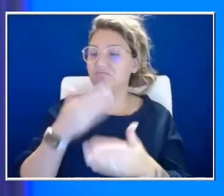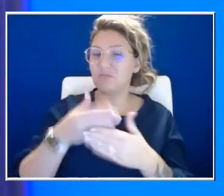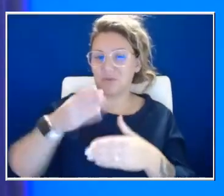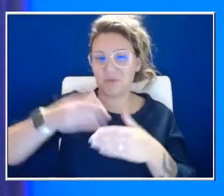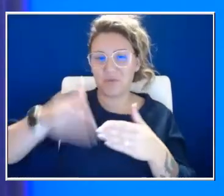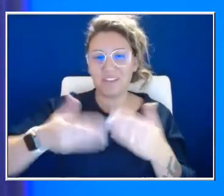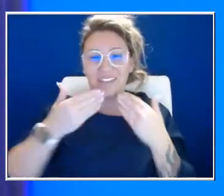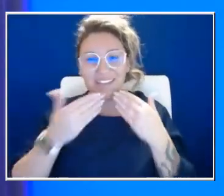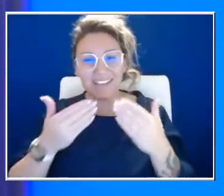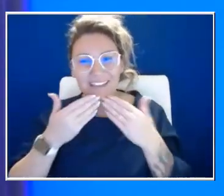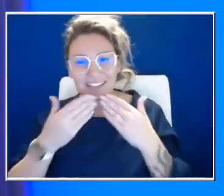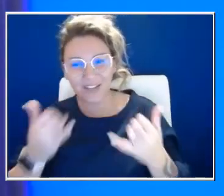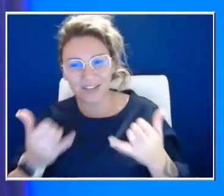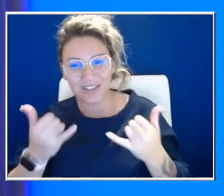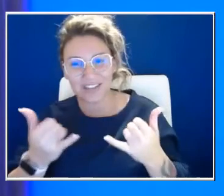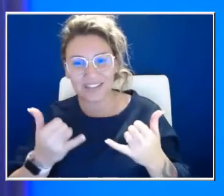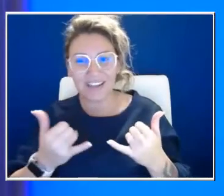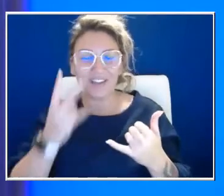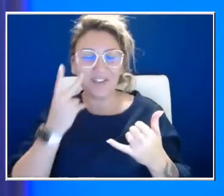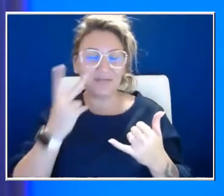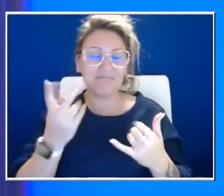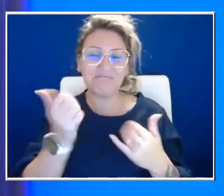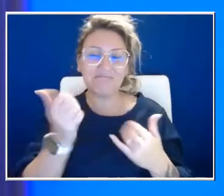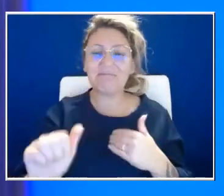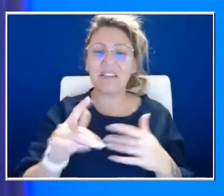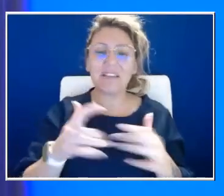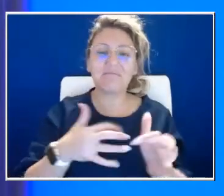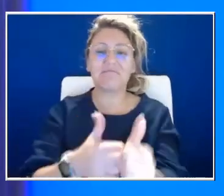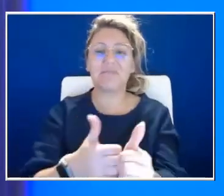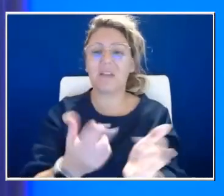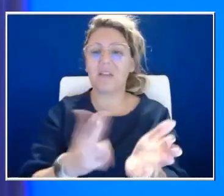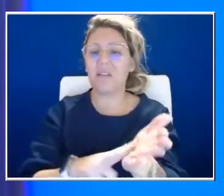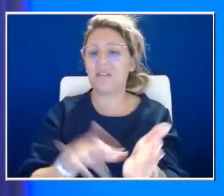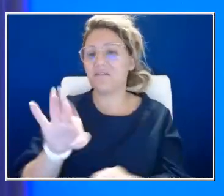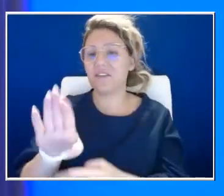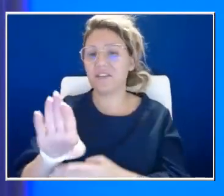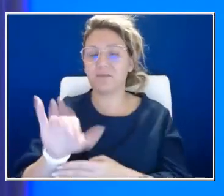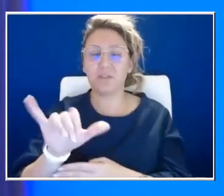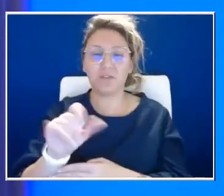here today. You can catch our updates anytime by logging back onto Facebook, YouTube, and Twitter.